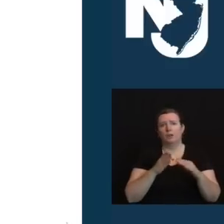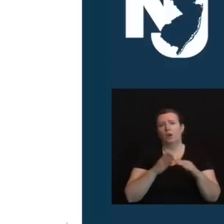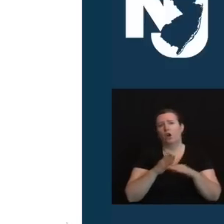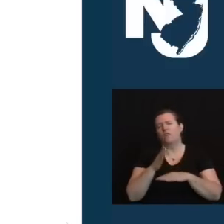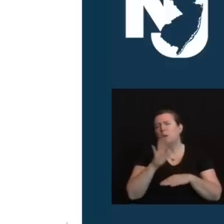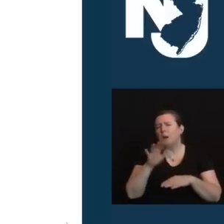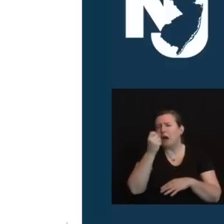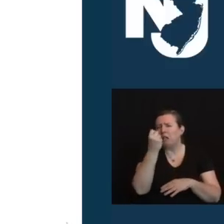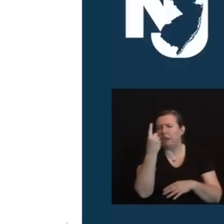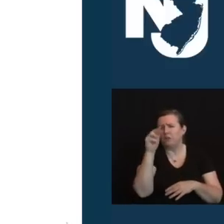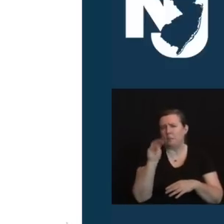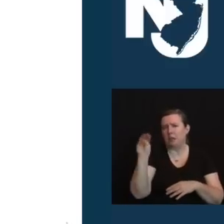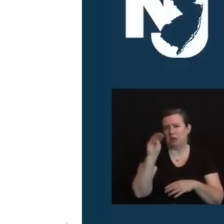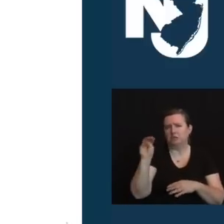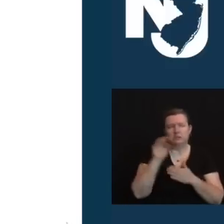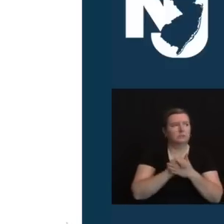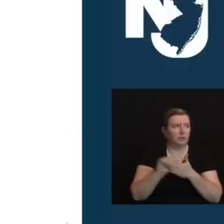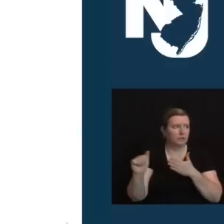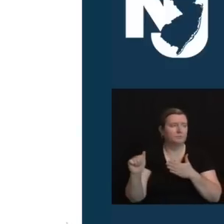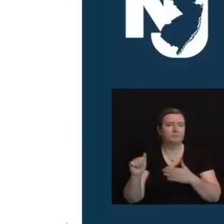that $45 million that was allocated.